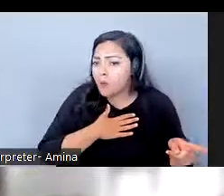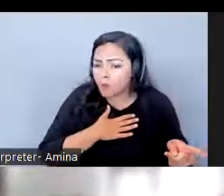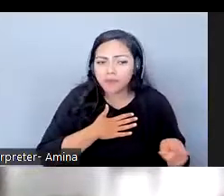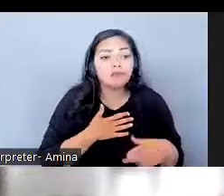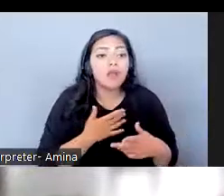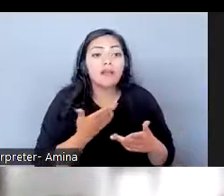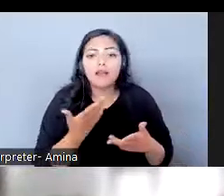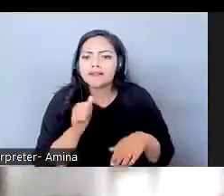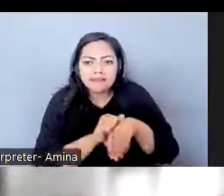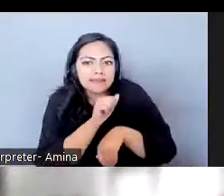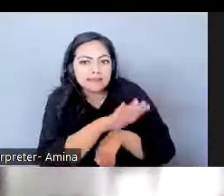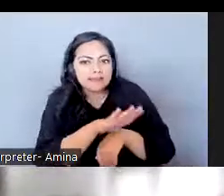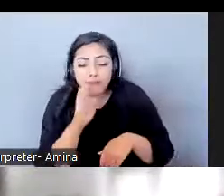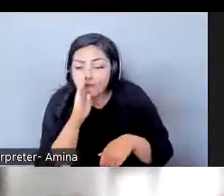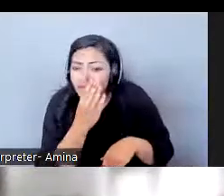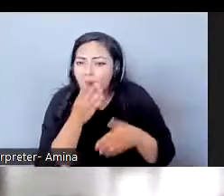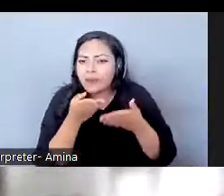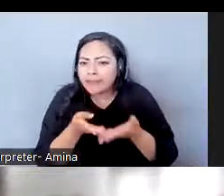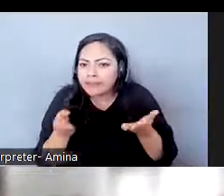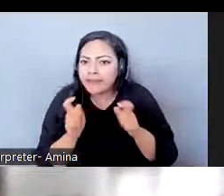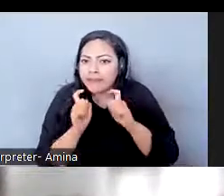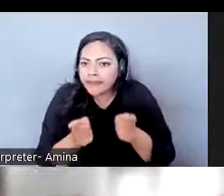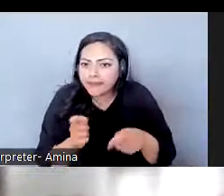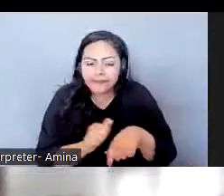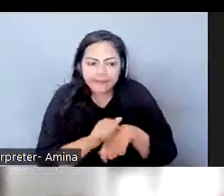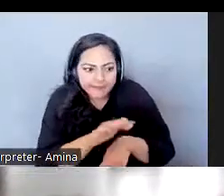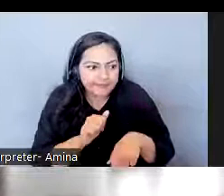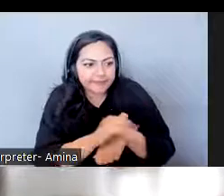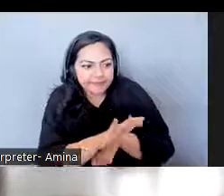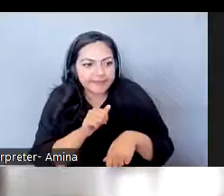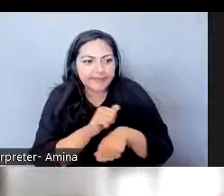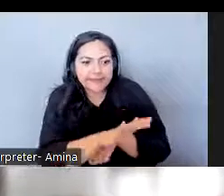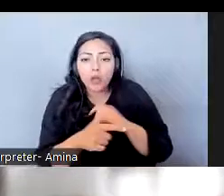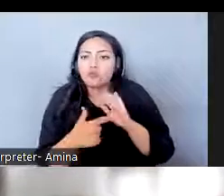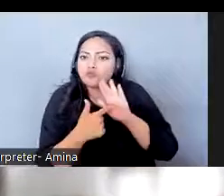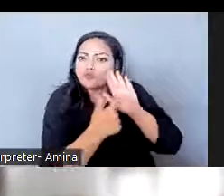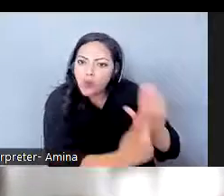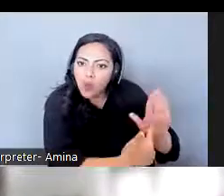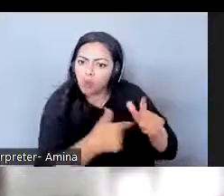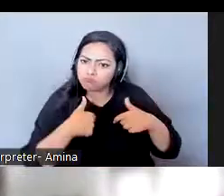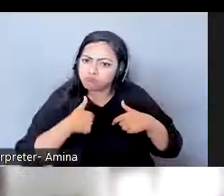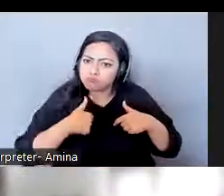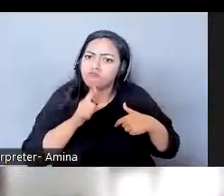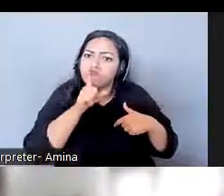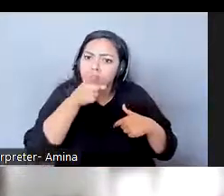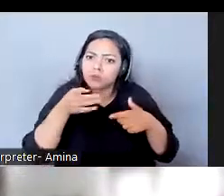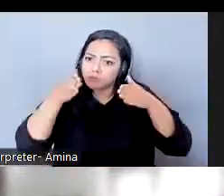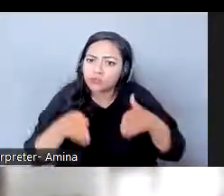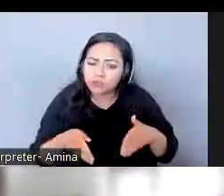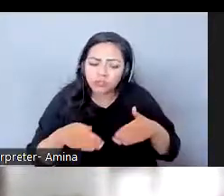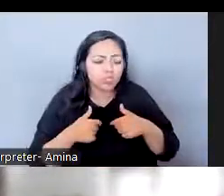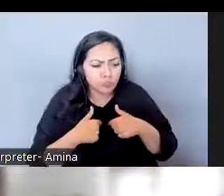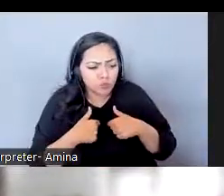your trust. This is legitimate. I'm an actual person on the other end of this line on the dating site. I am someone